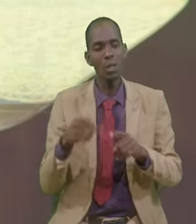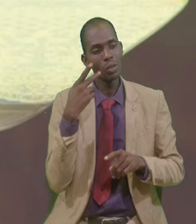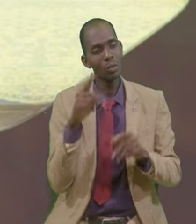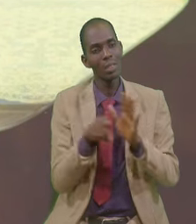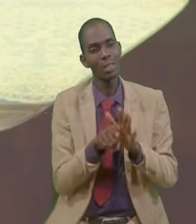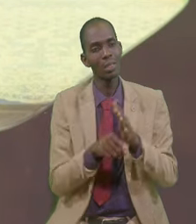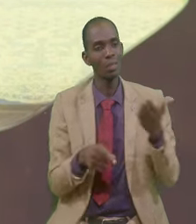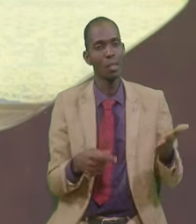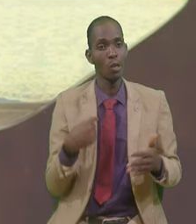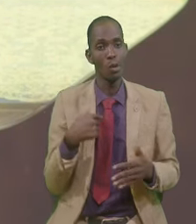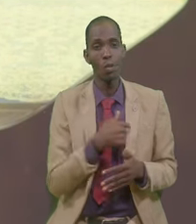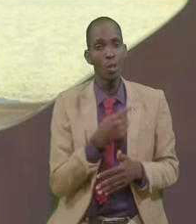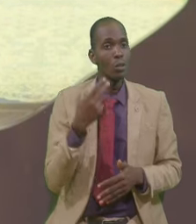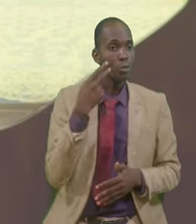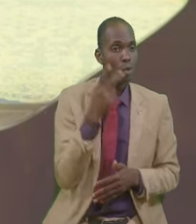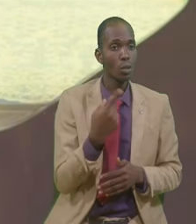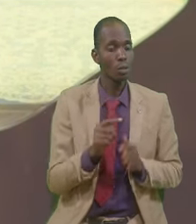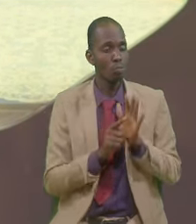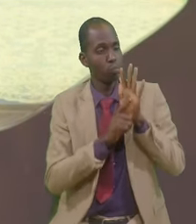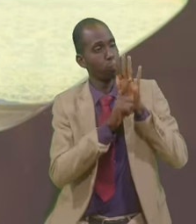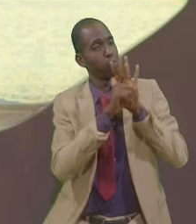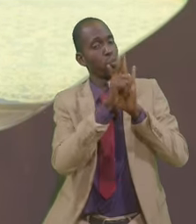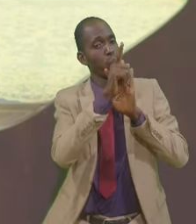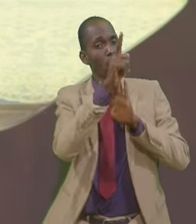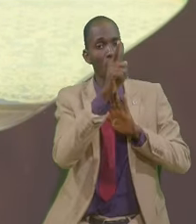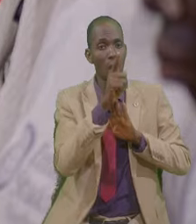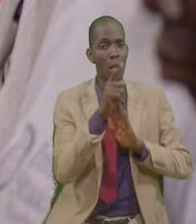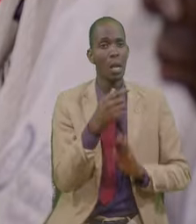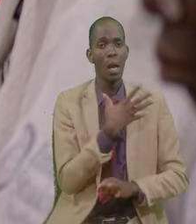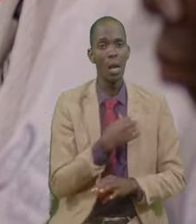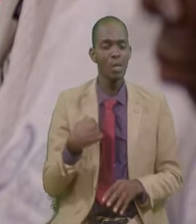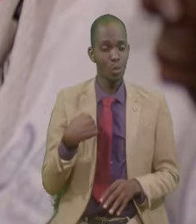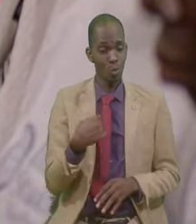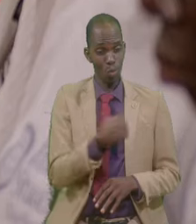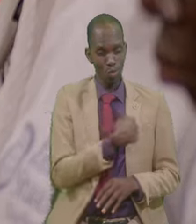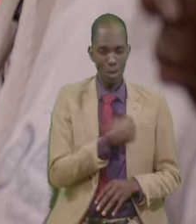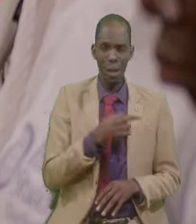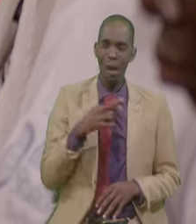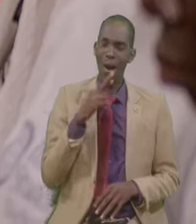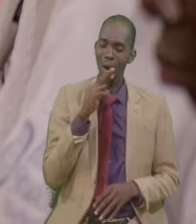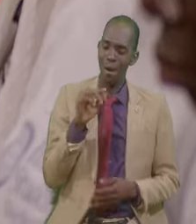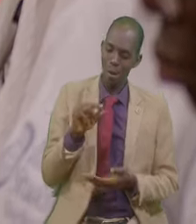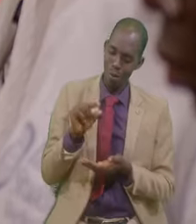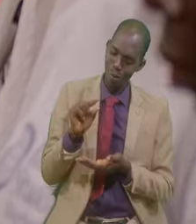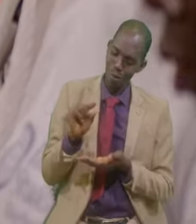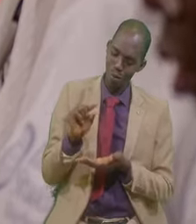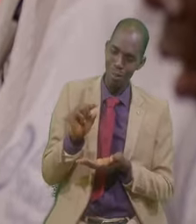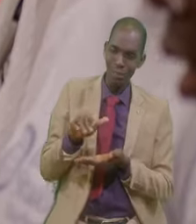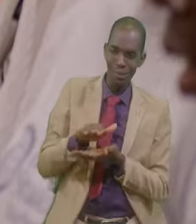Anak, which come of the giants. And we were in our own